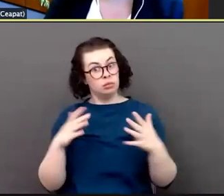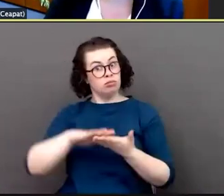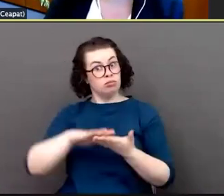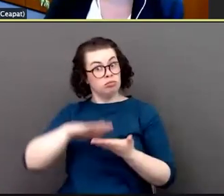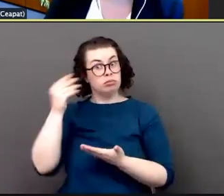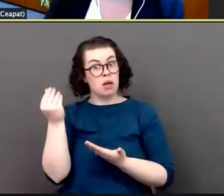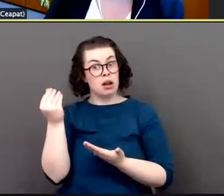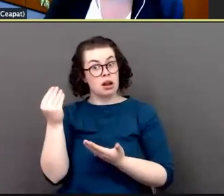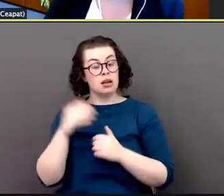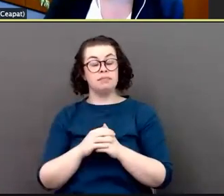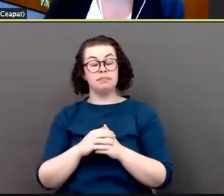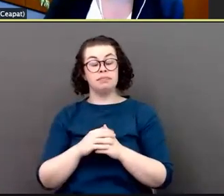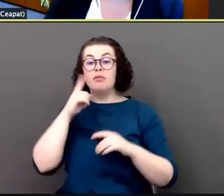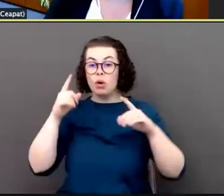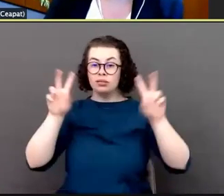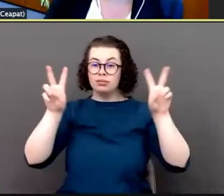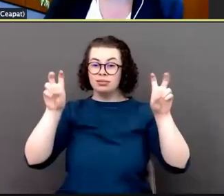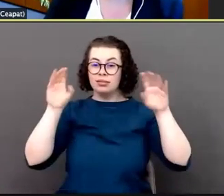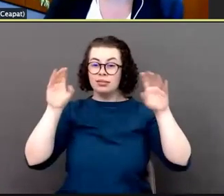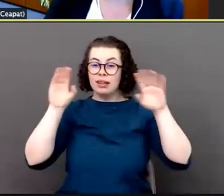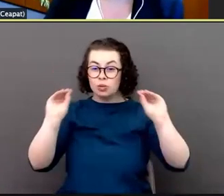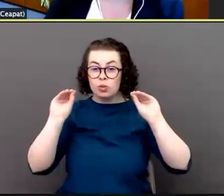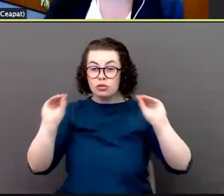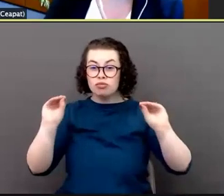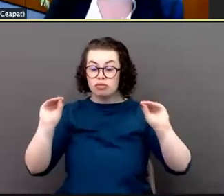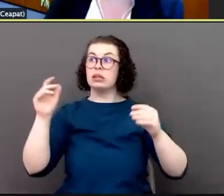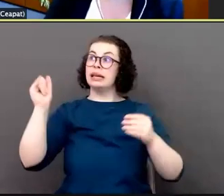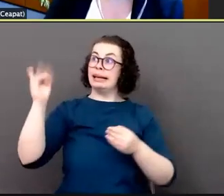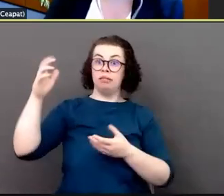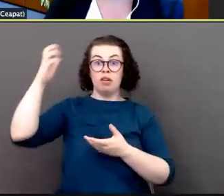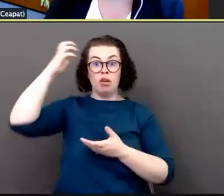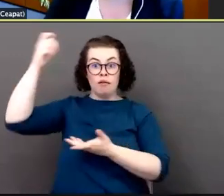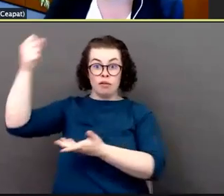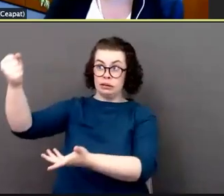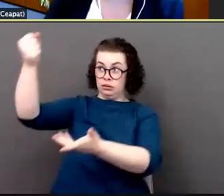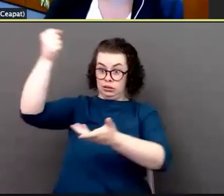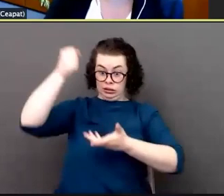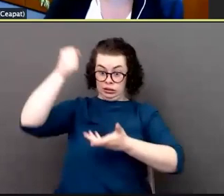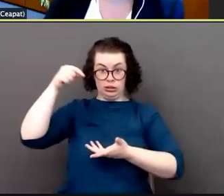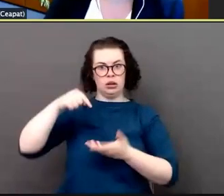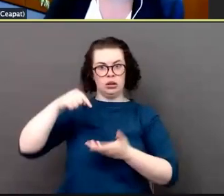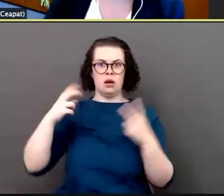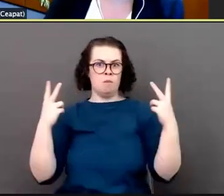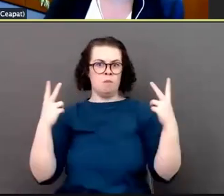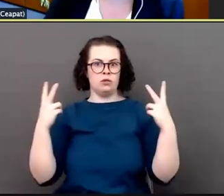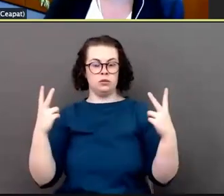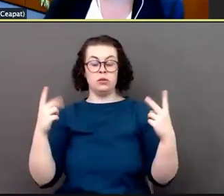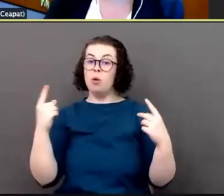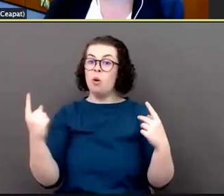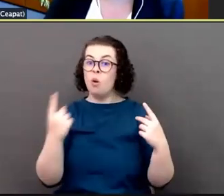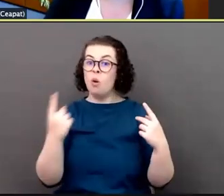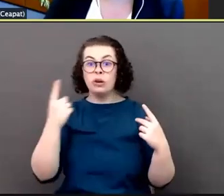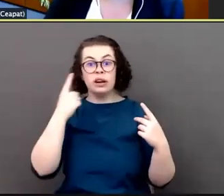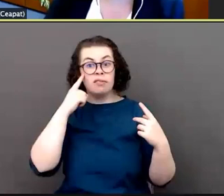procurement, the importance of public procurement is not only related to the magnitude of